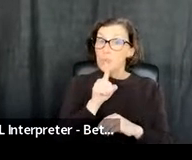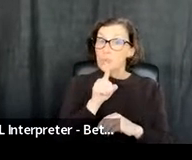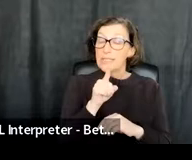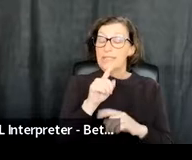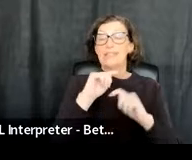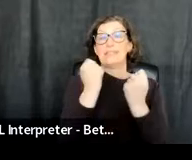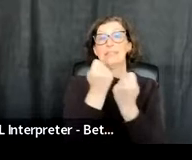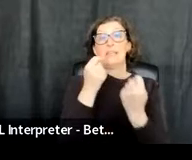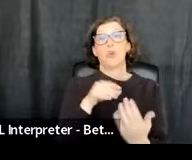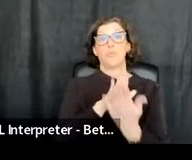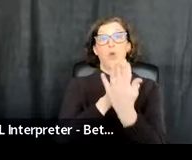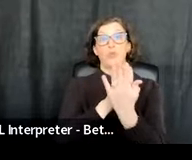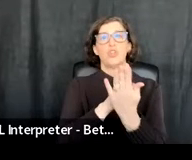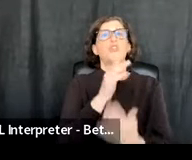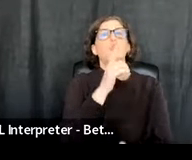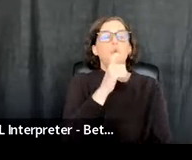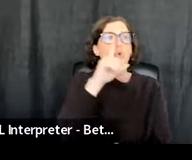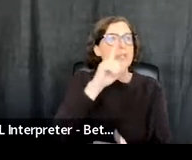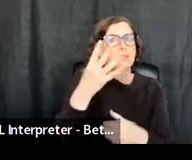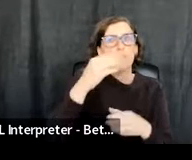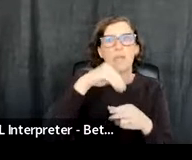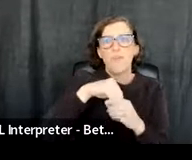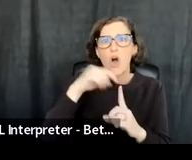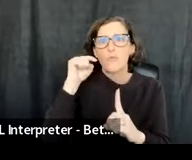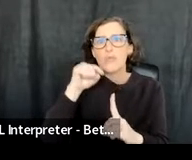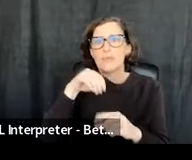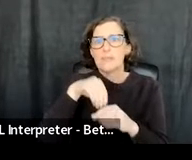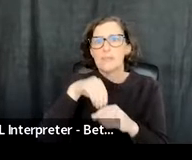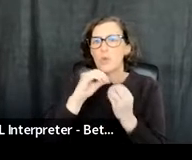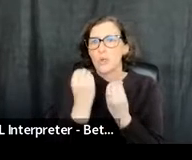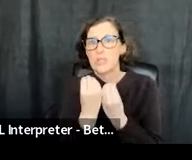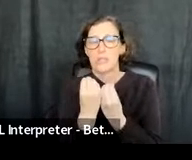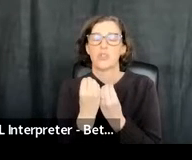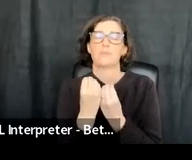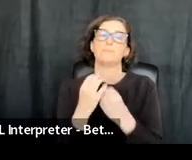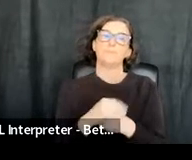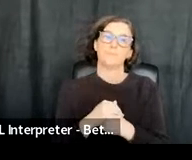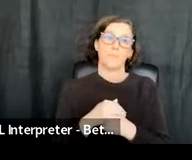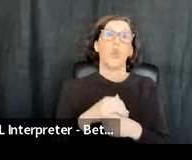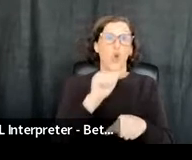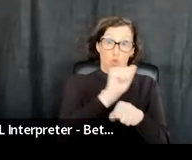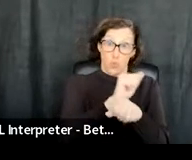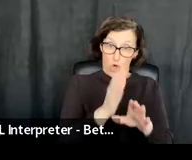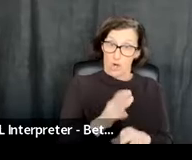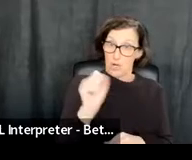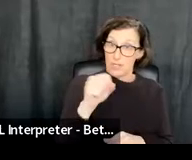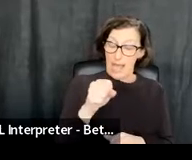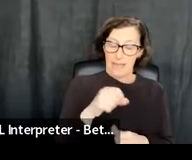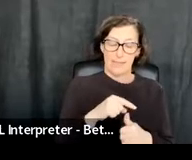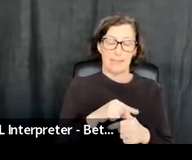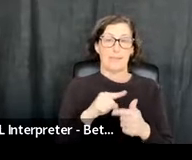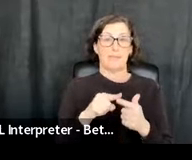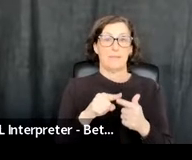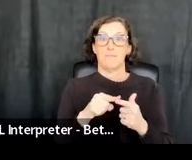out all the parties that need to be involved with this in the organization. So it would obviously be the employee, it would be the employee's